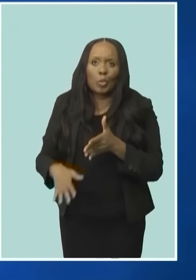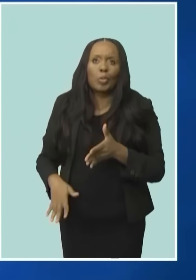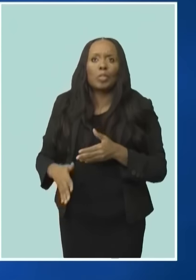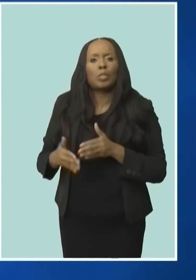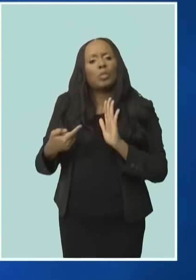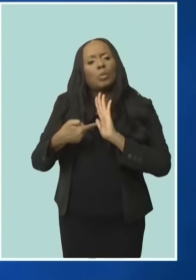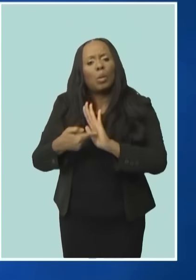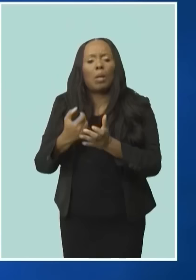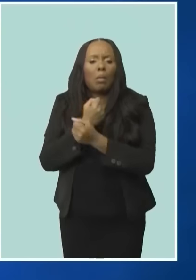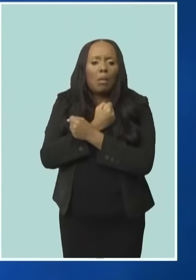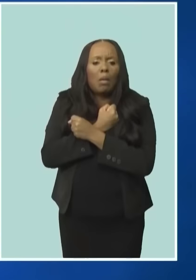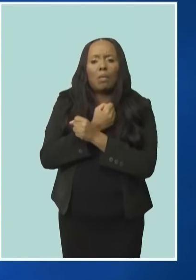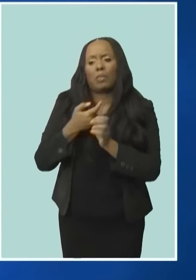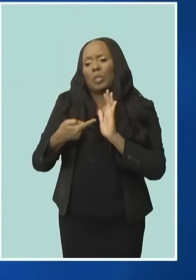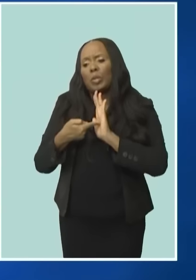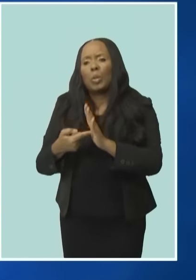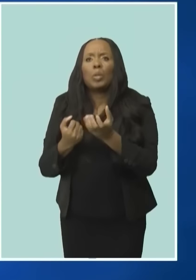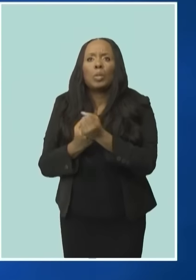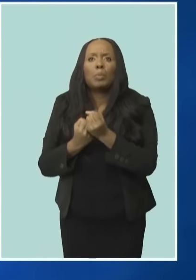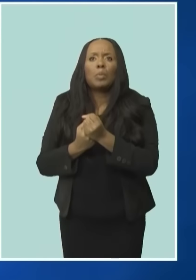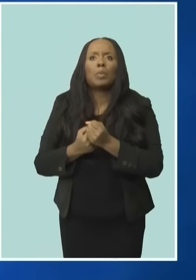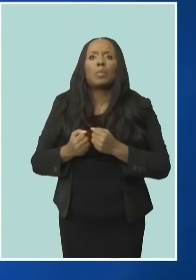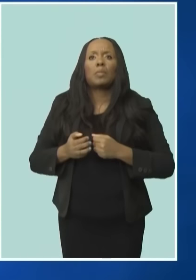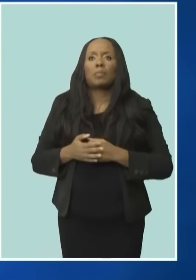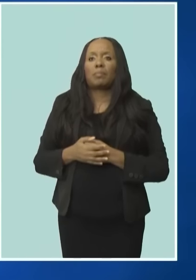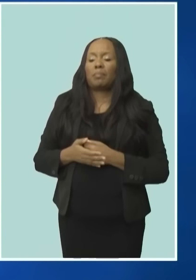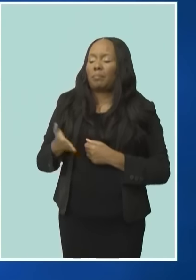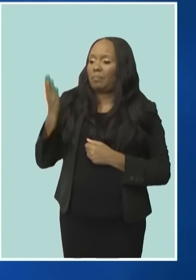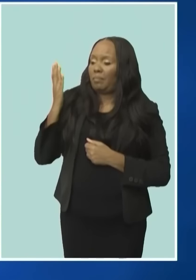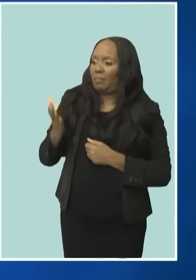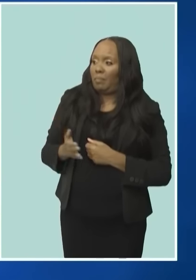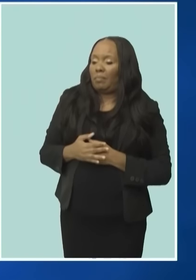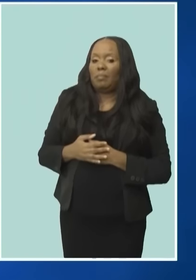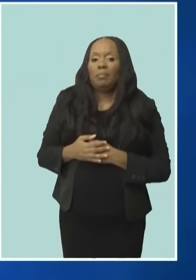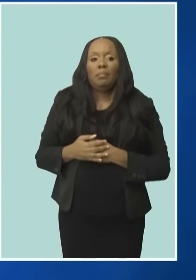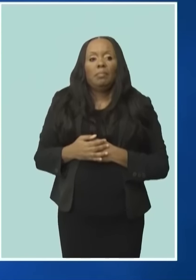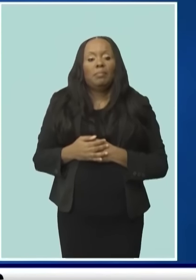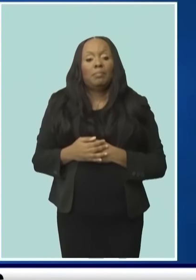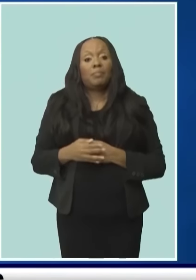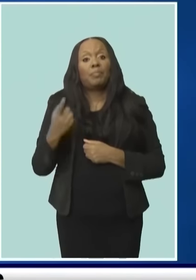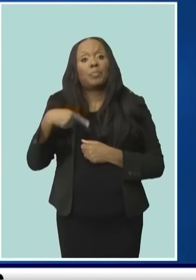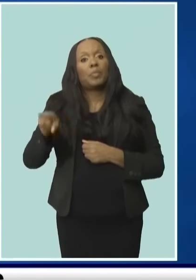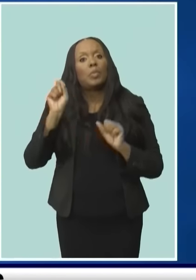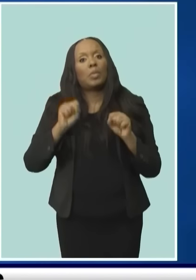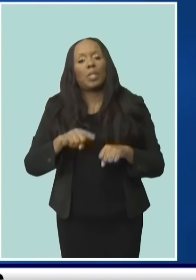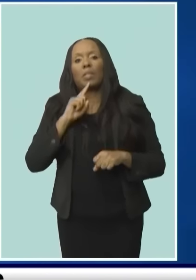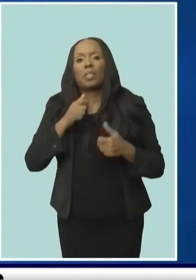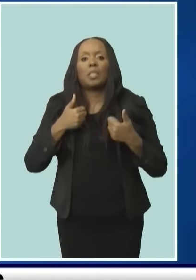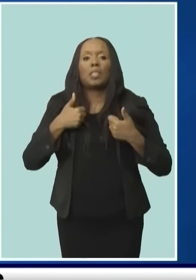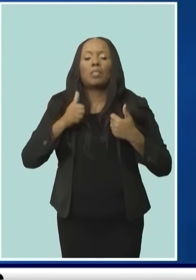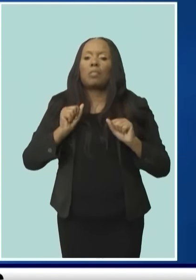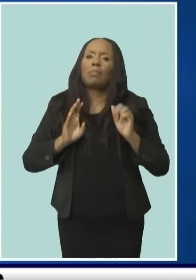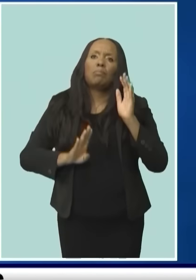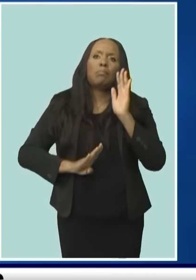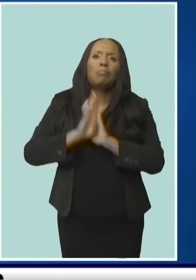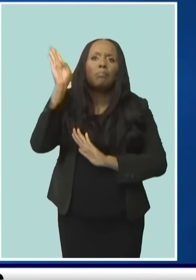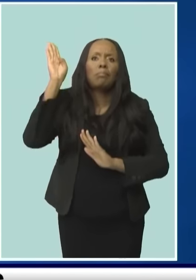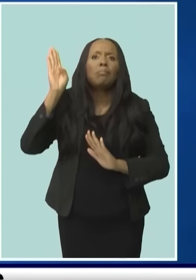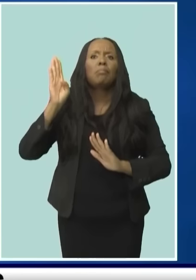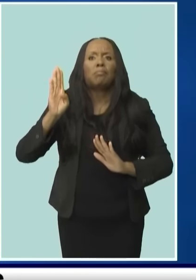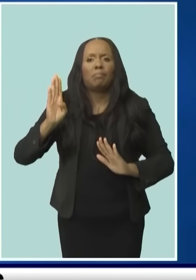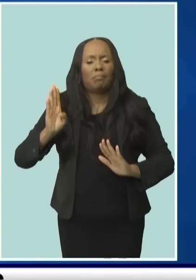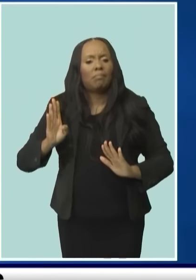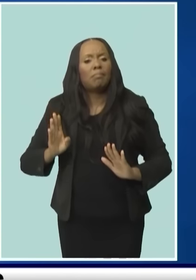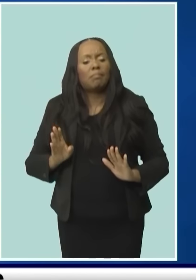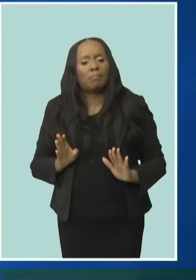support. You now have a launch pad on which you can just spring as high as you can. Let these stars really